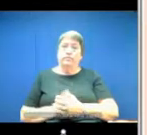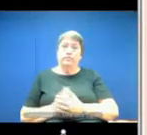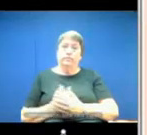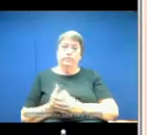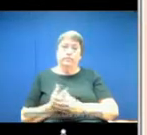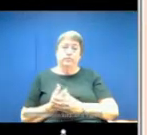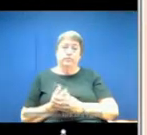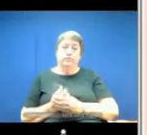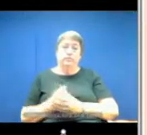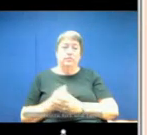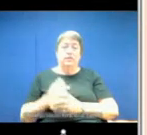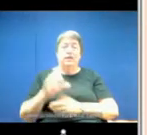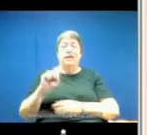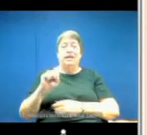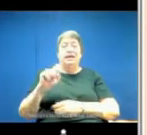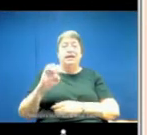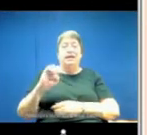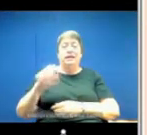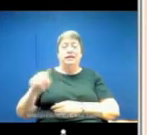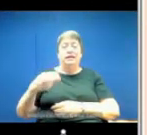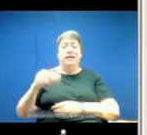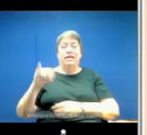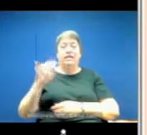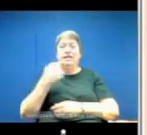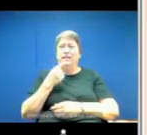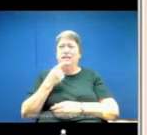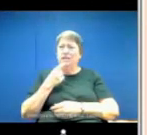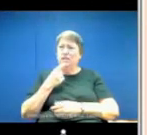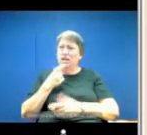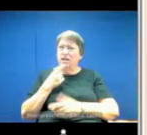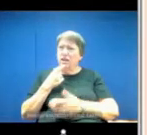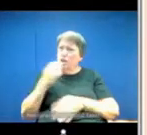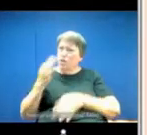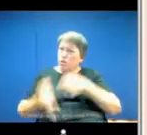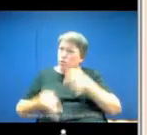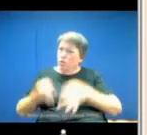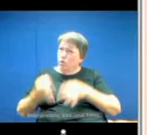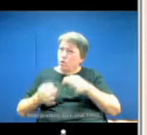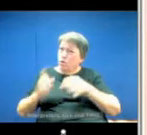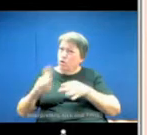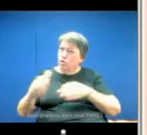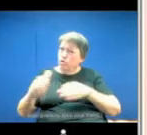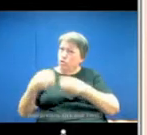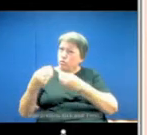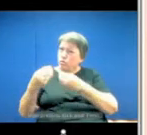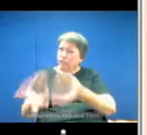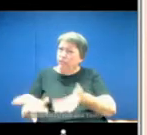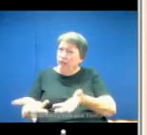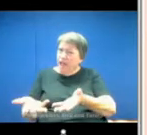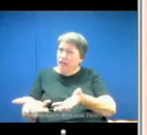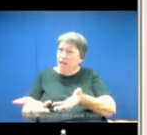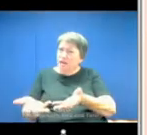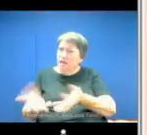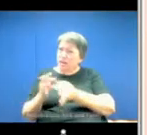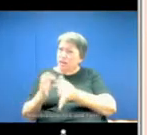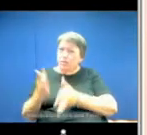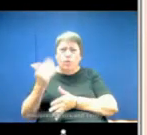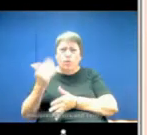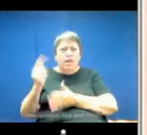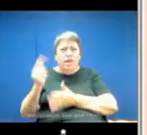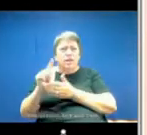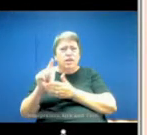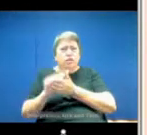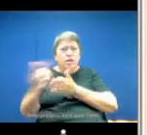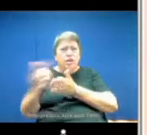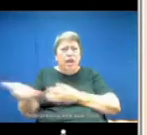Bethany asks, wouldn't it be the responsibility of the court to provide access to an observer? Why is the attorney hiring interpreters?